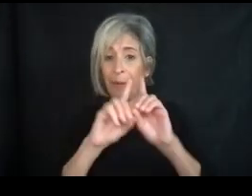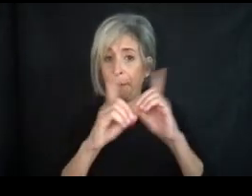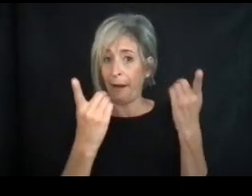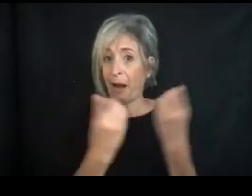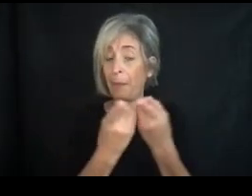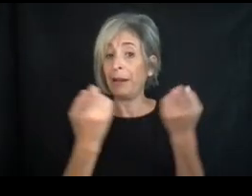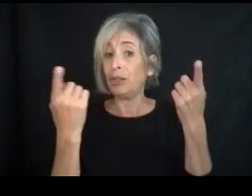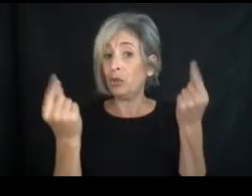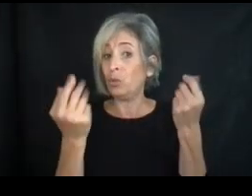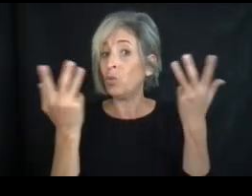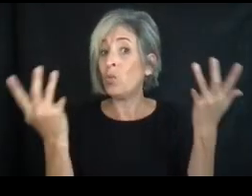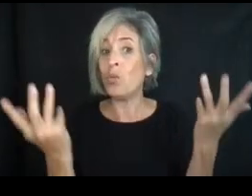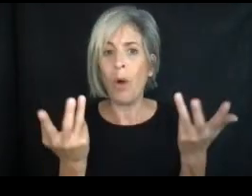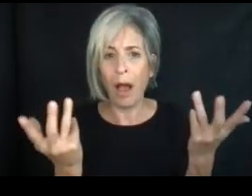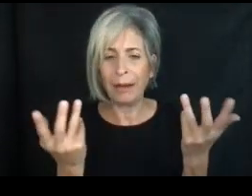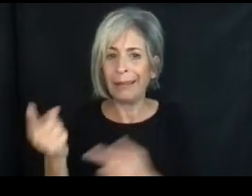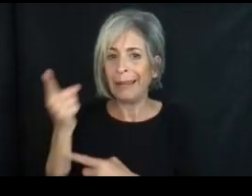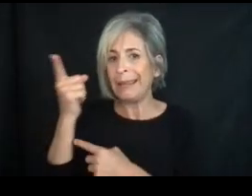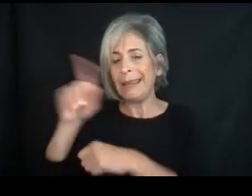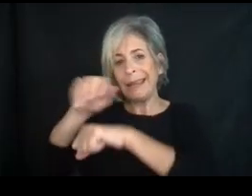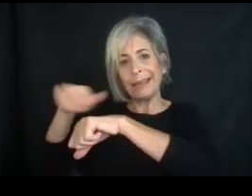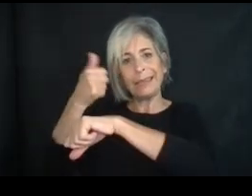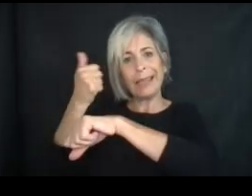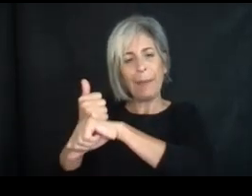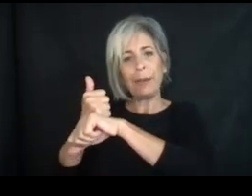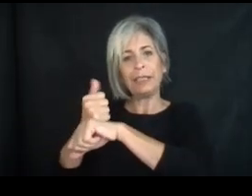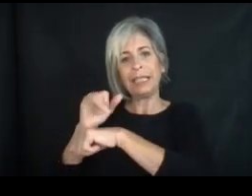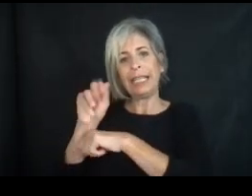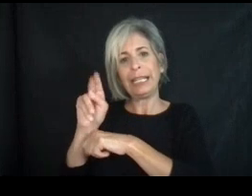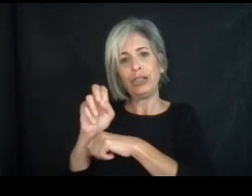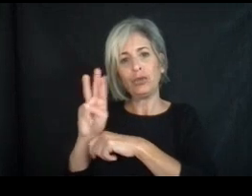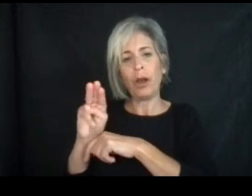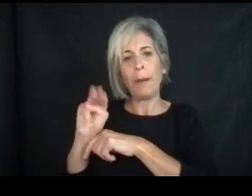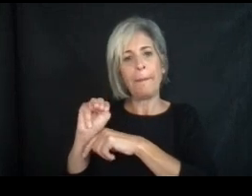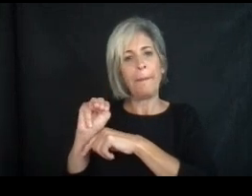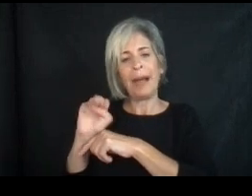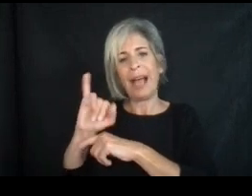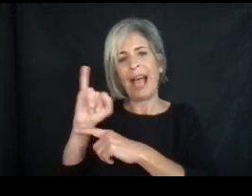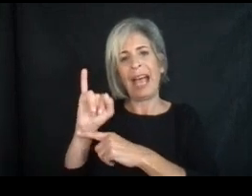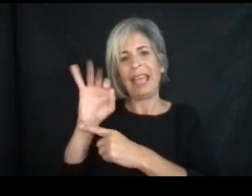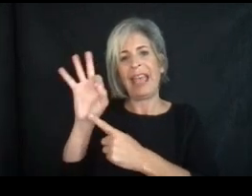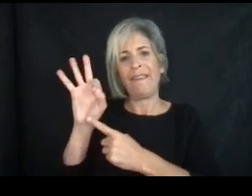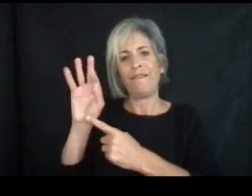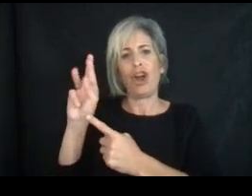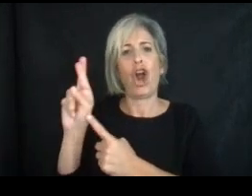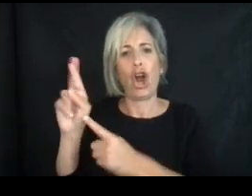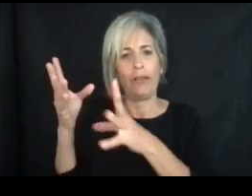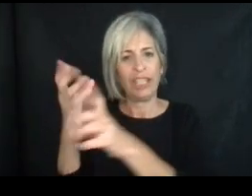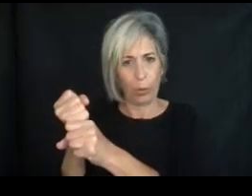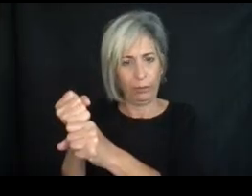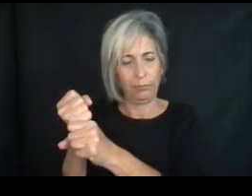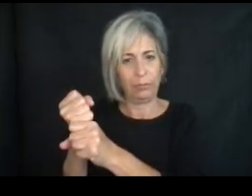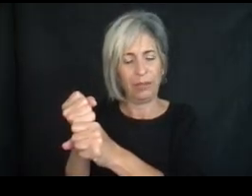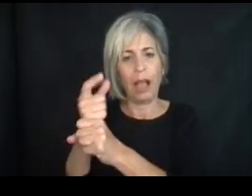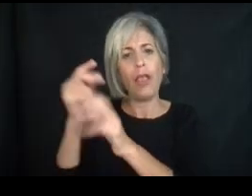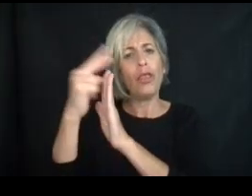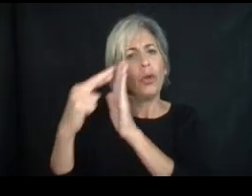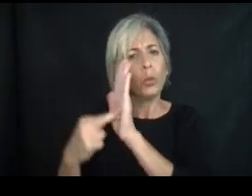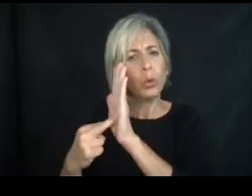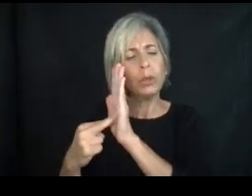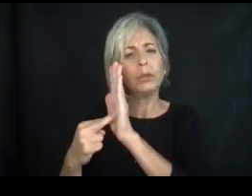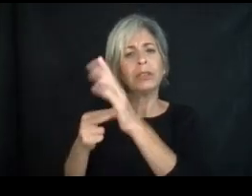did was that he established the interim final rule, the IFR. And these are a set of rules